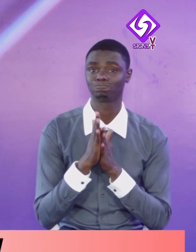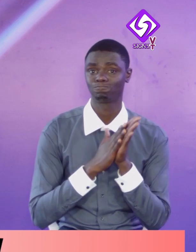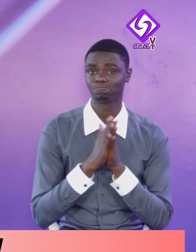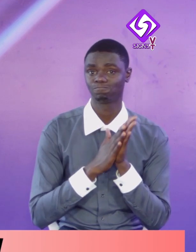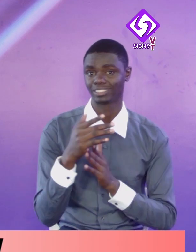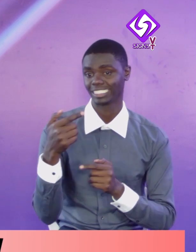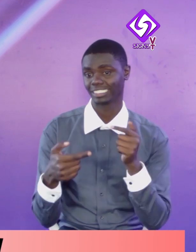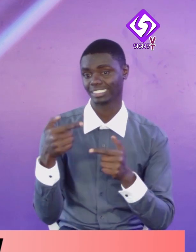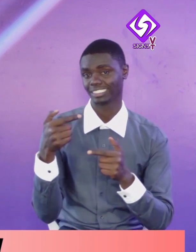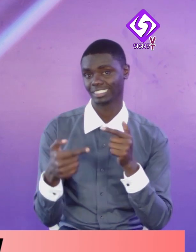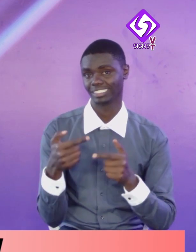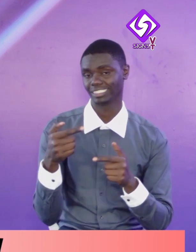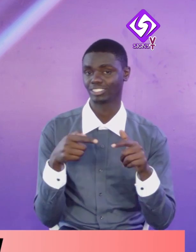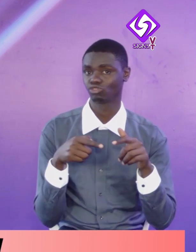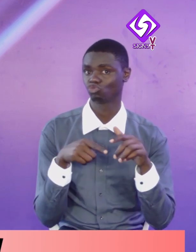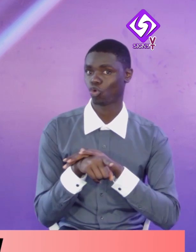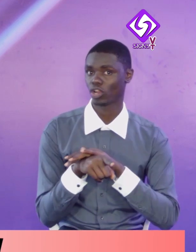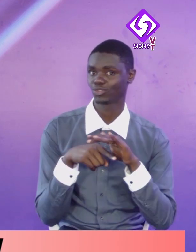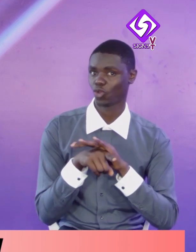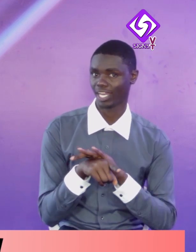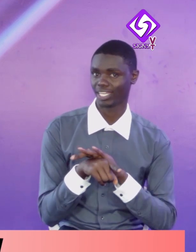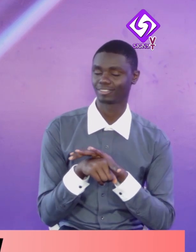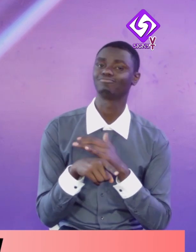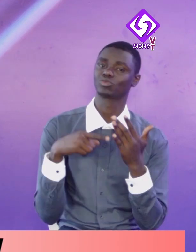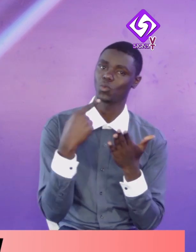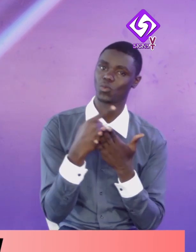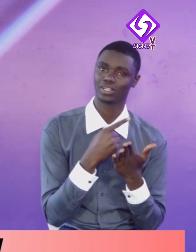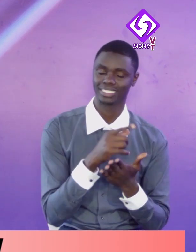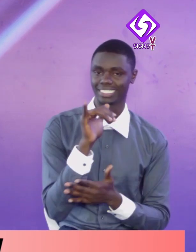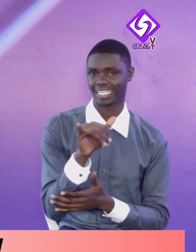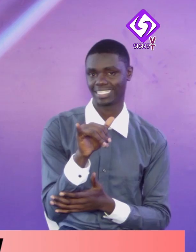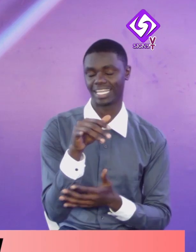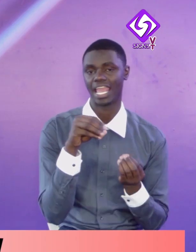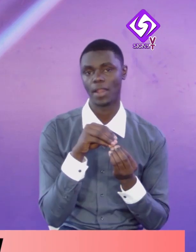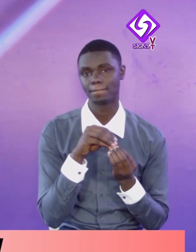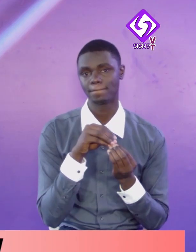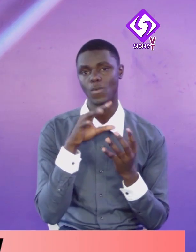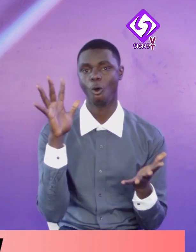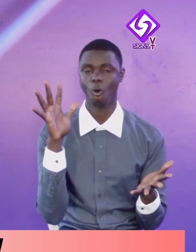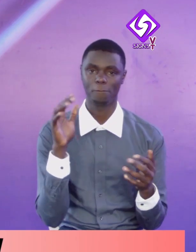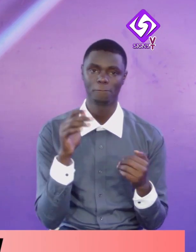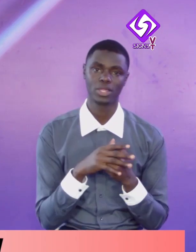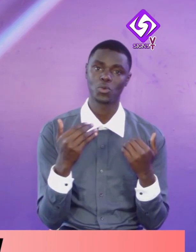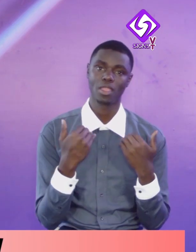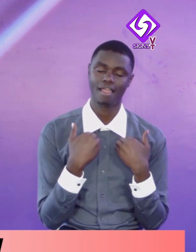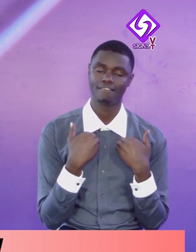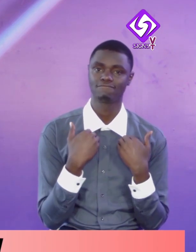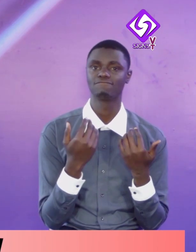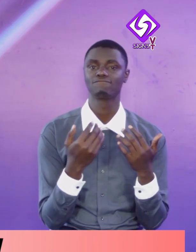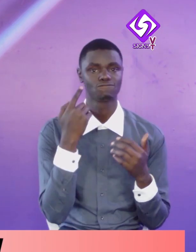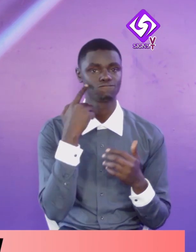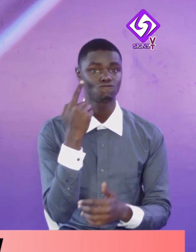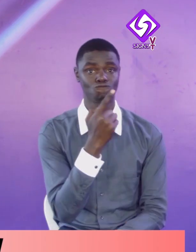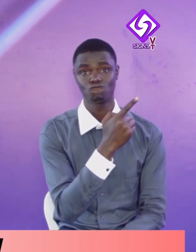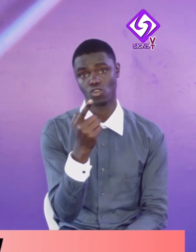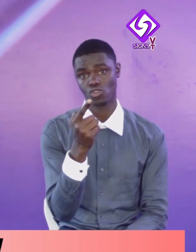competition in terms of scoring goals. We'll be talking about that and so much that we have lined up for you